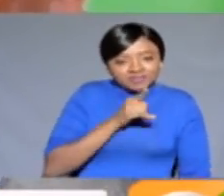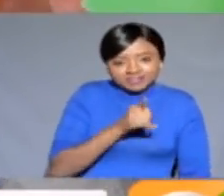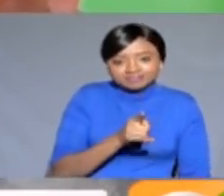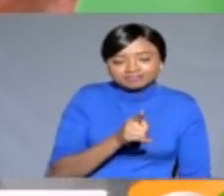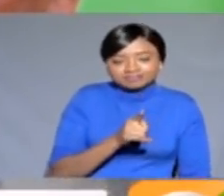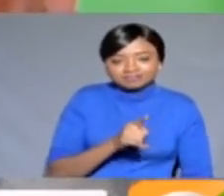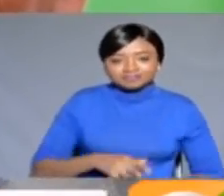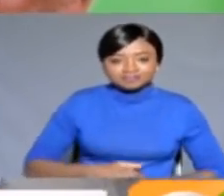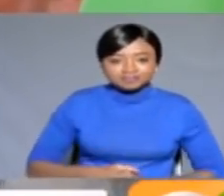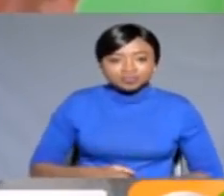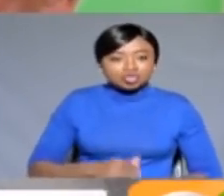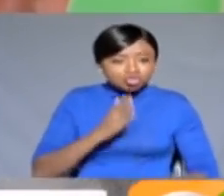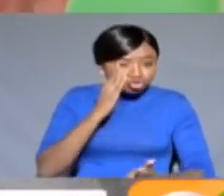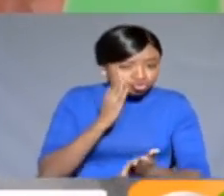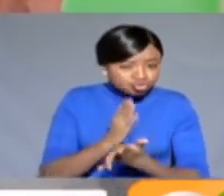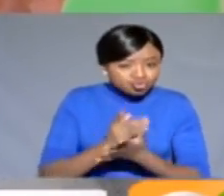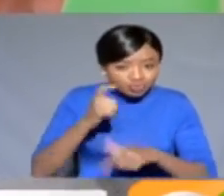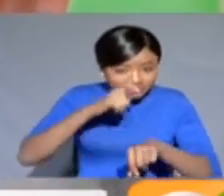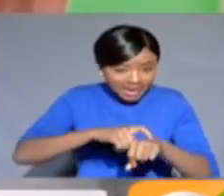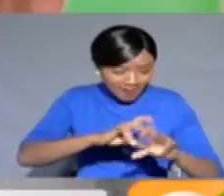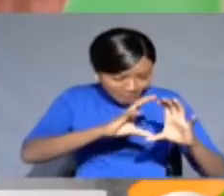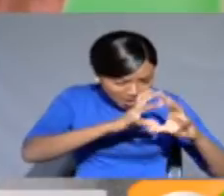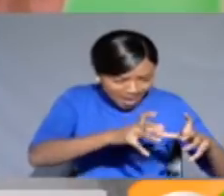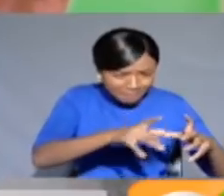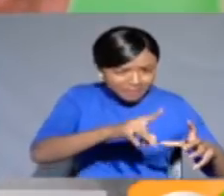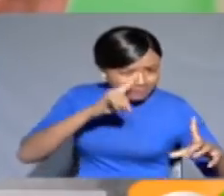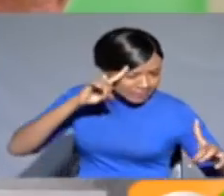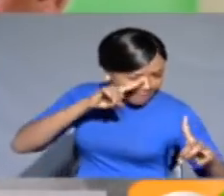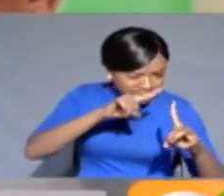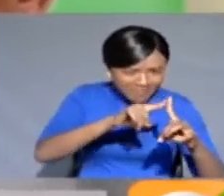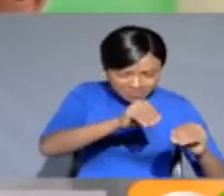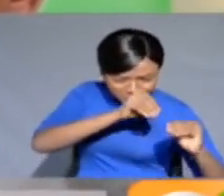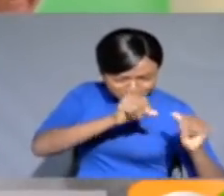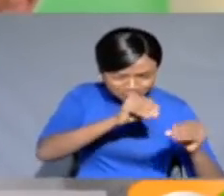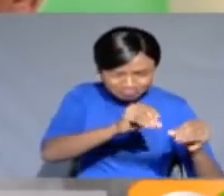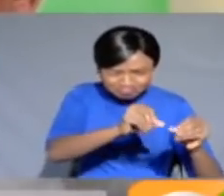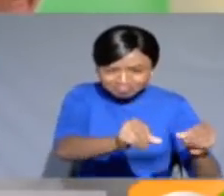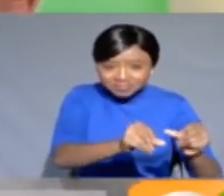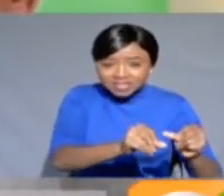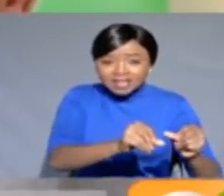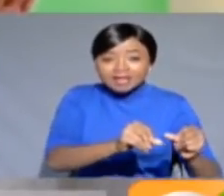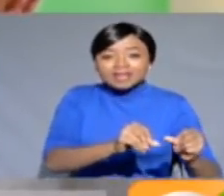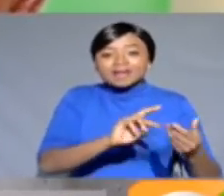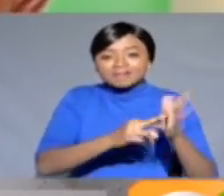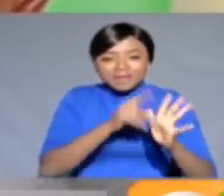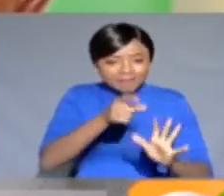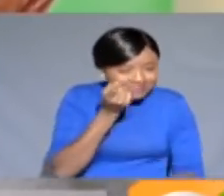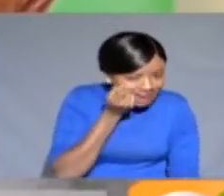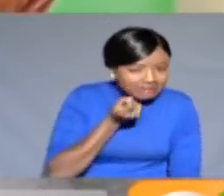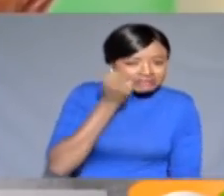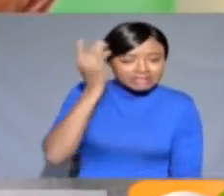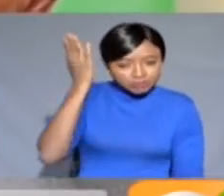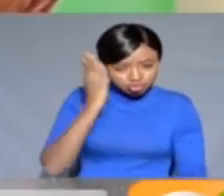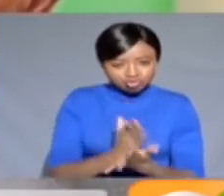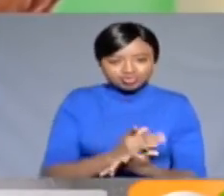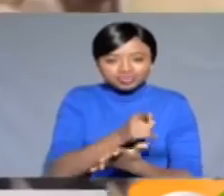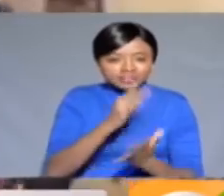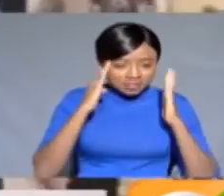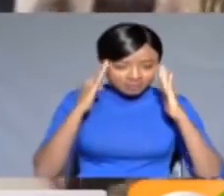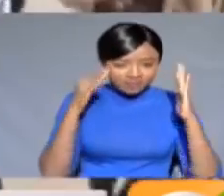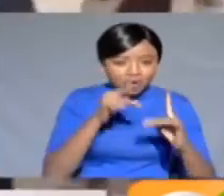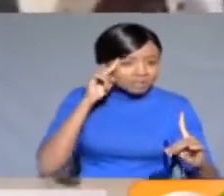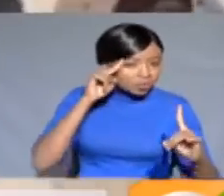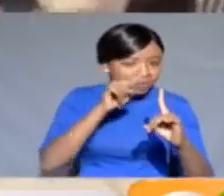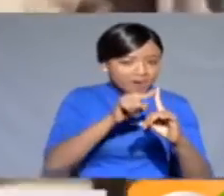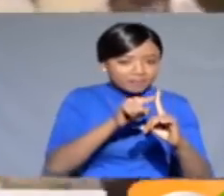today, we're a company that puts purpose first. And whoever takes this company over in the long term has to understand that and has to focus on that.